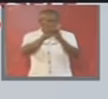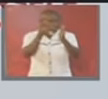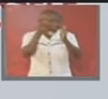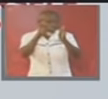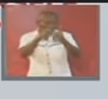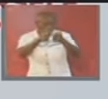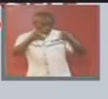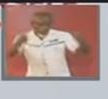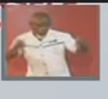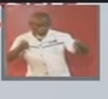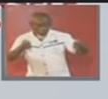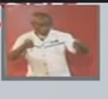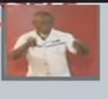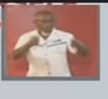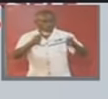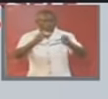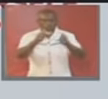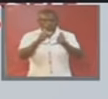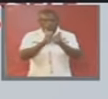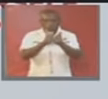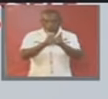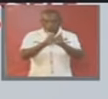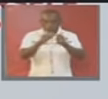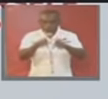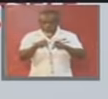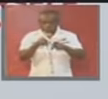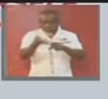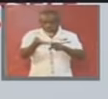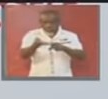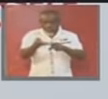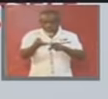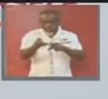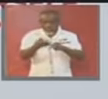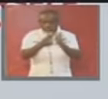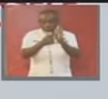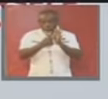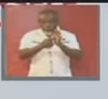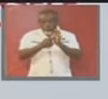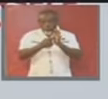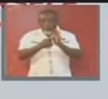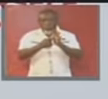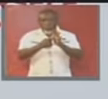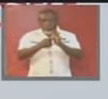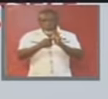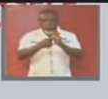with patients clearly showed me with a mask. When I spoke